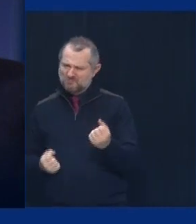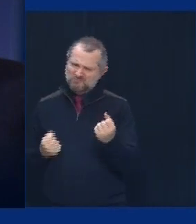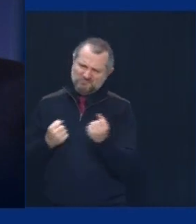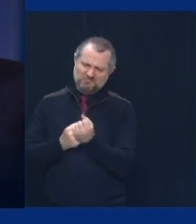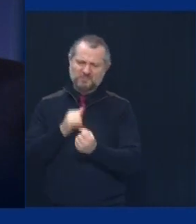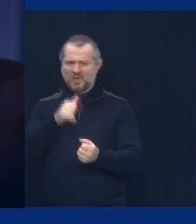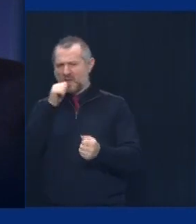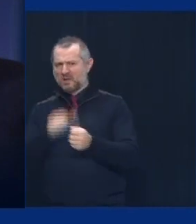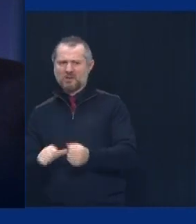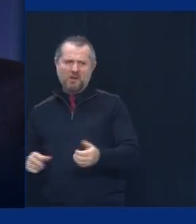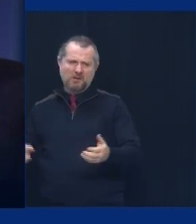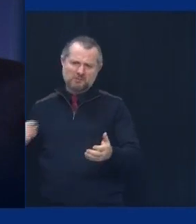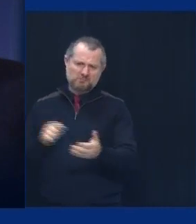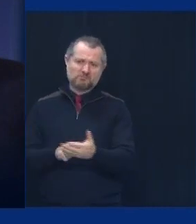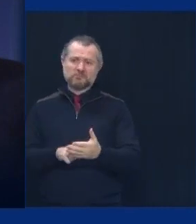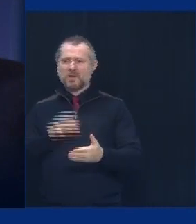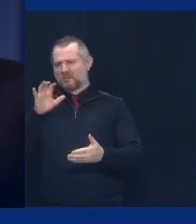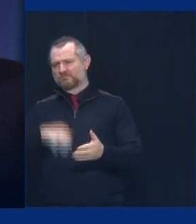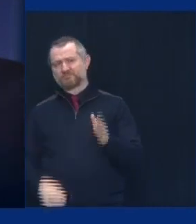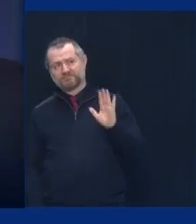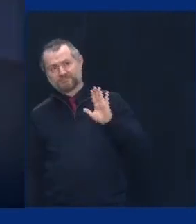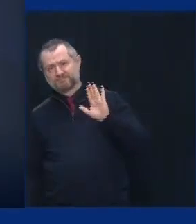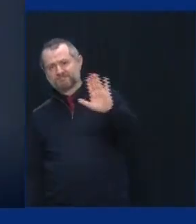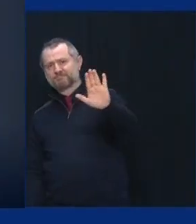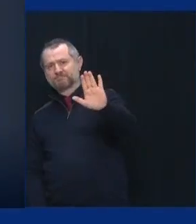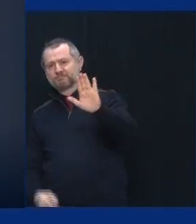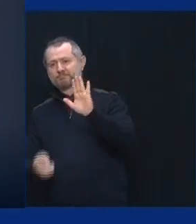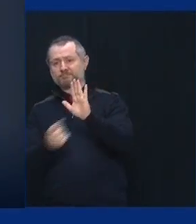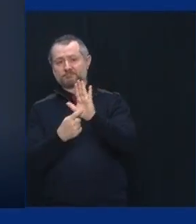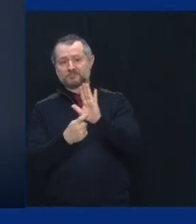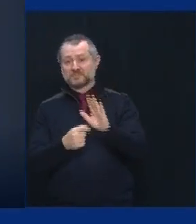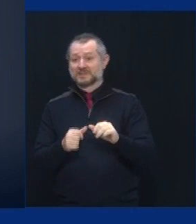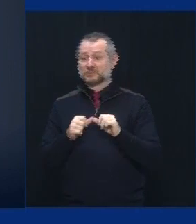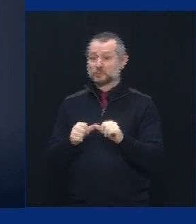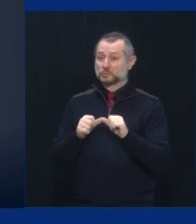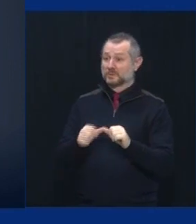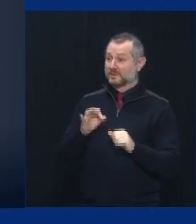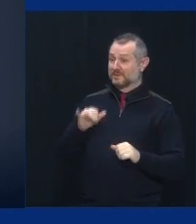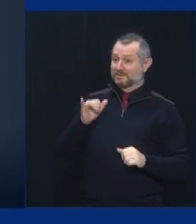saying that don't continue the